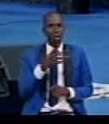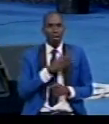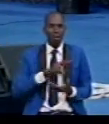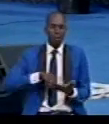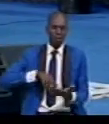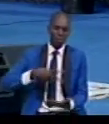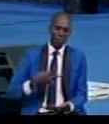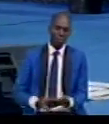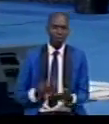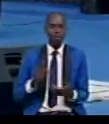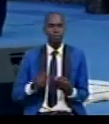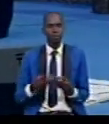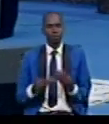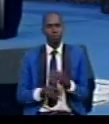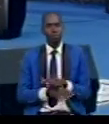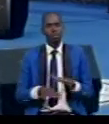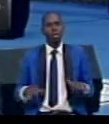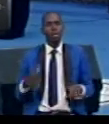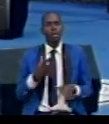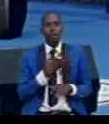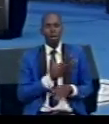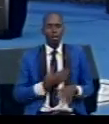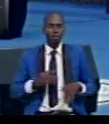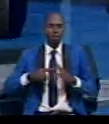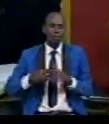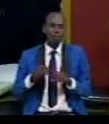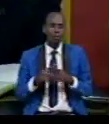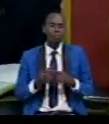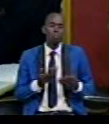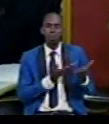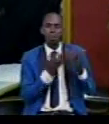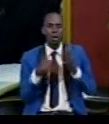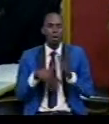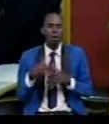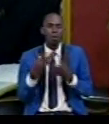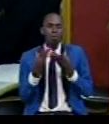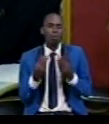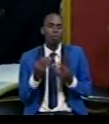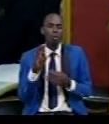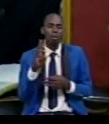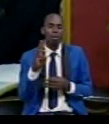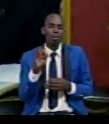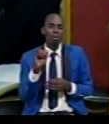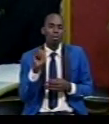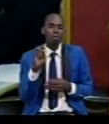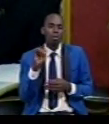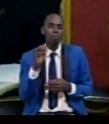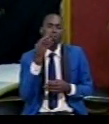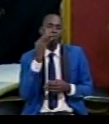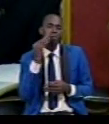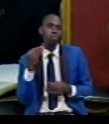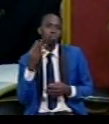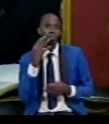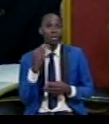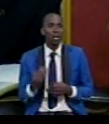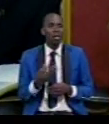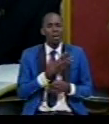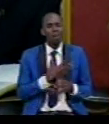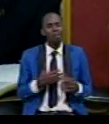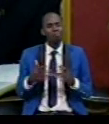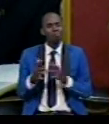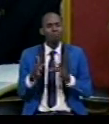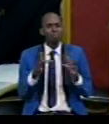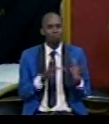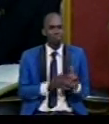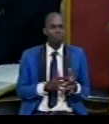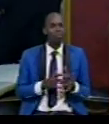and wallowed foaming. Verse 21. In verse 21, and Jesus and he